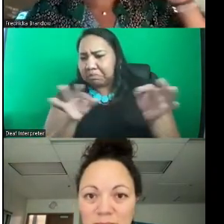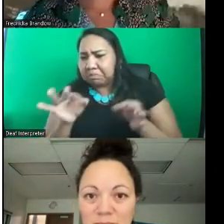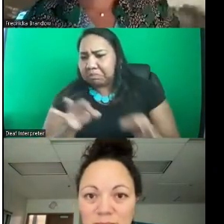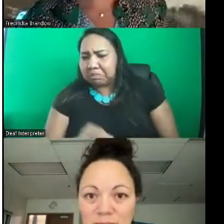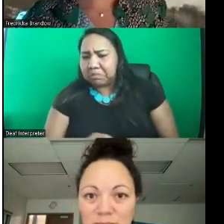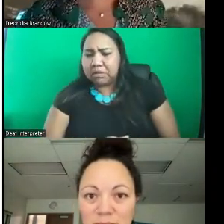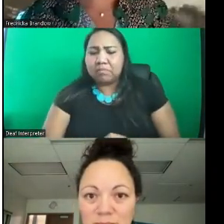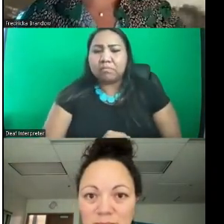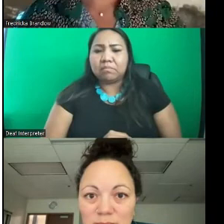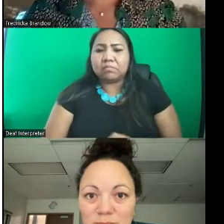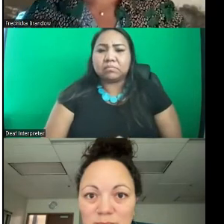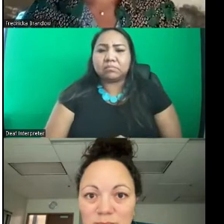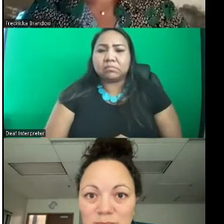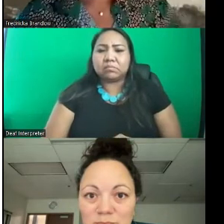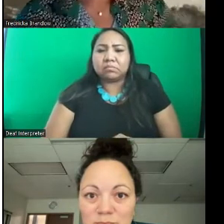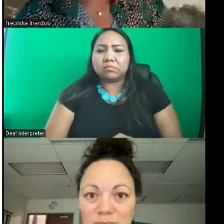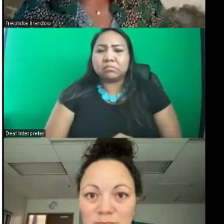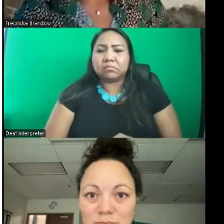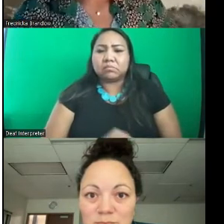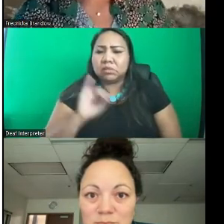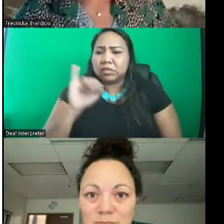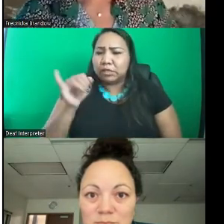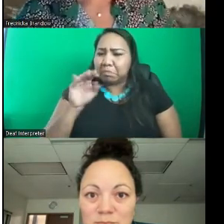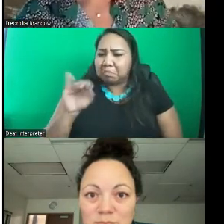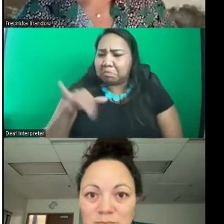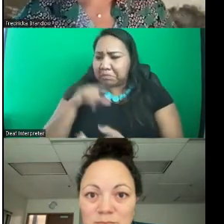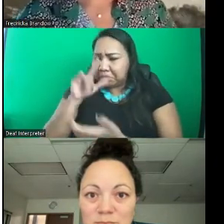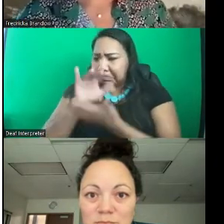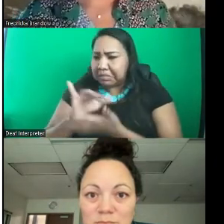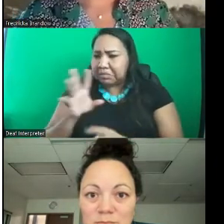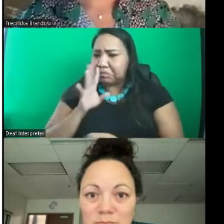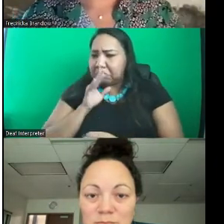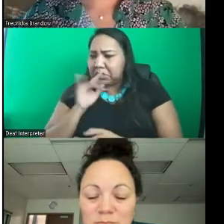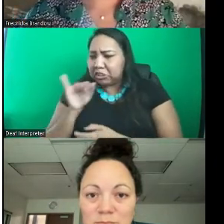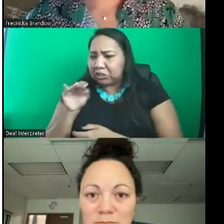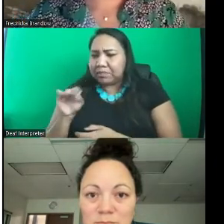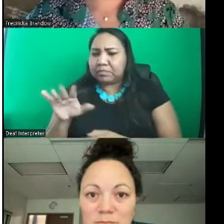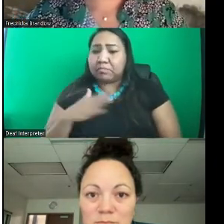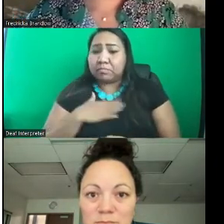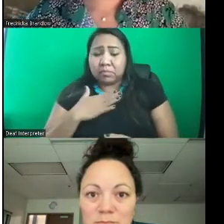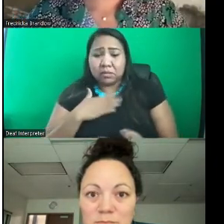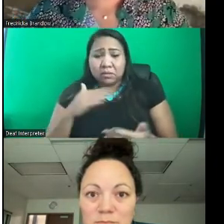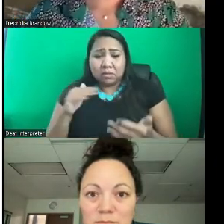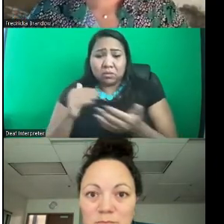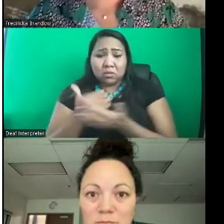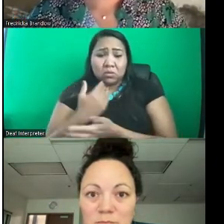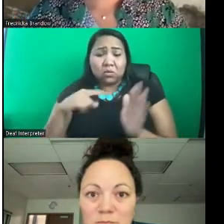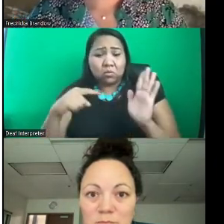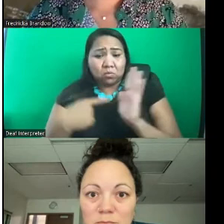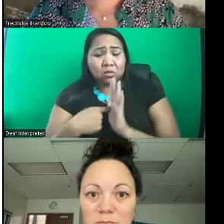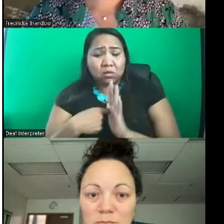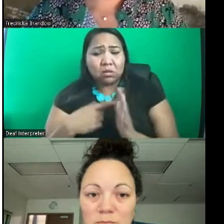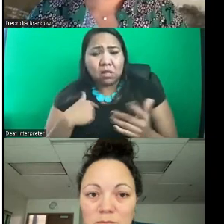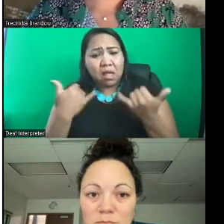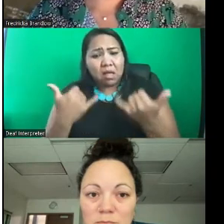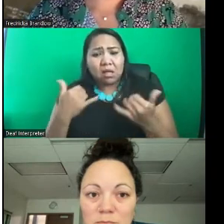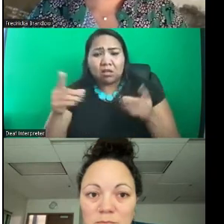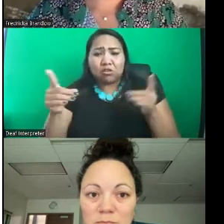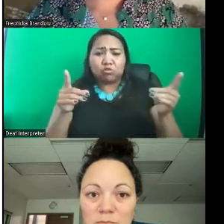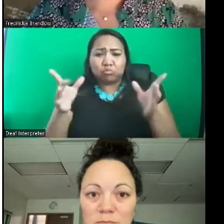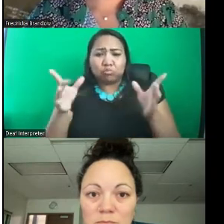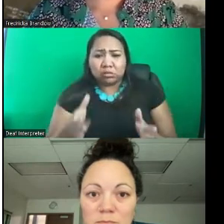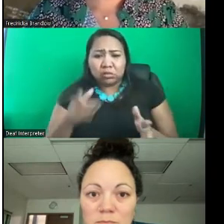know, one of the things in my new role as the director for Native serving educators,